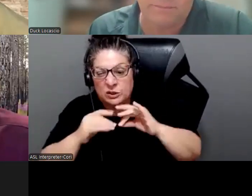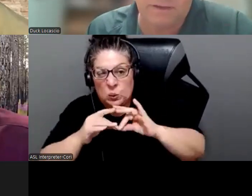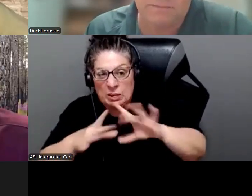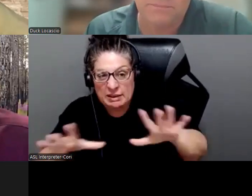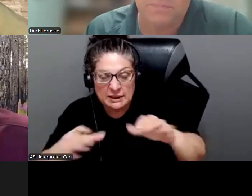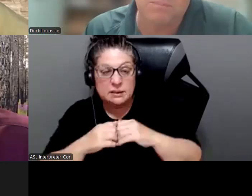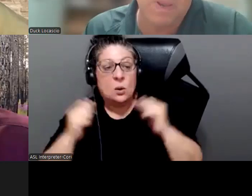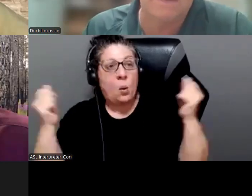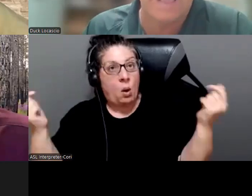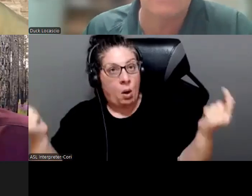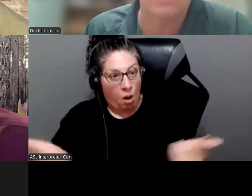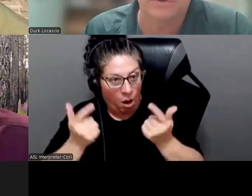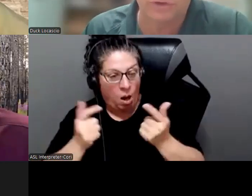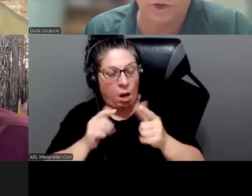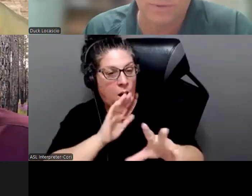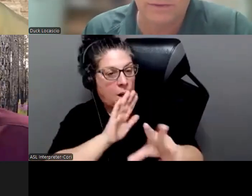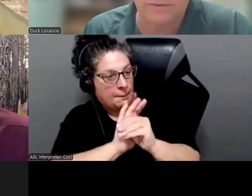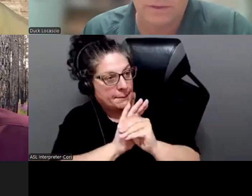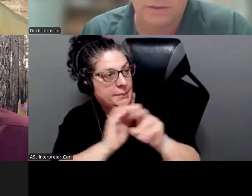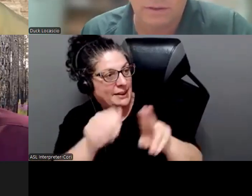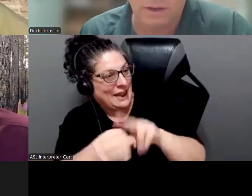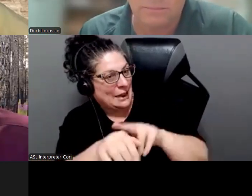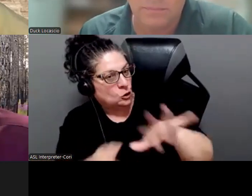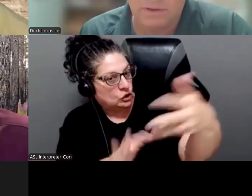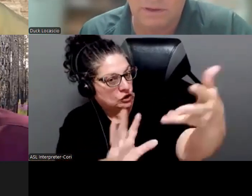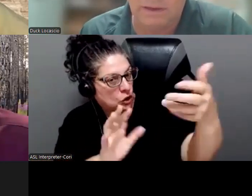of them mimic natural disturbance.